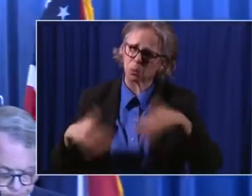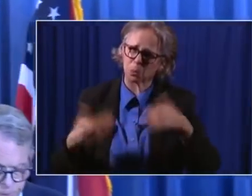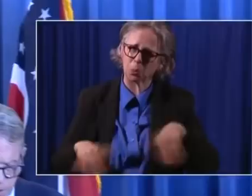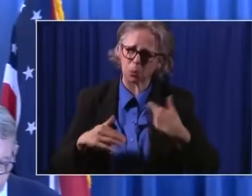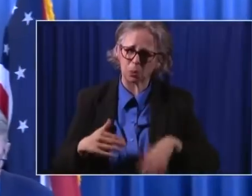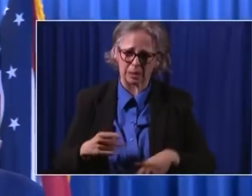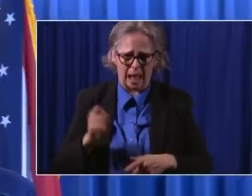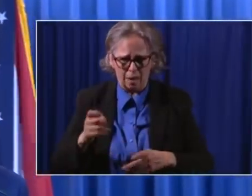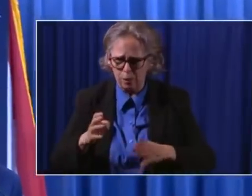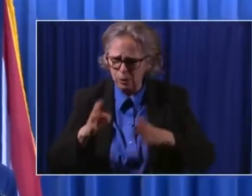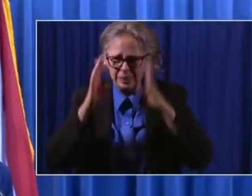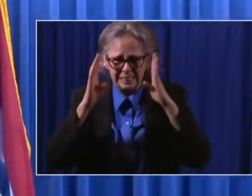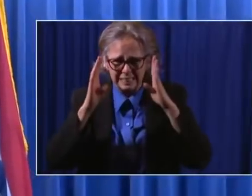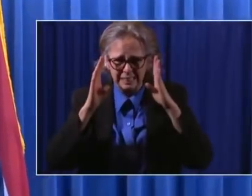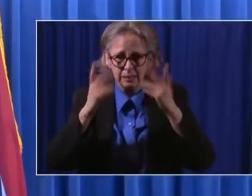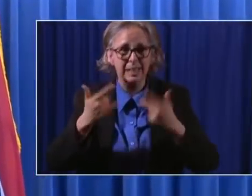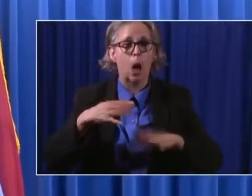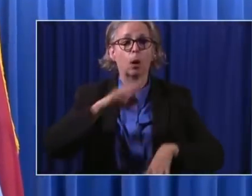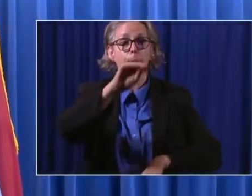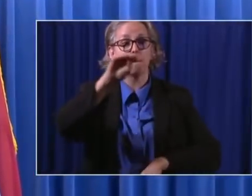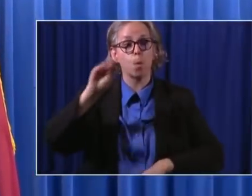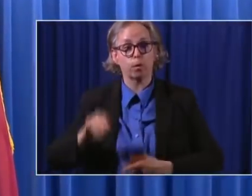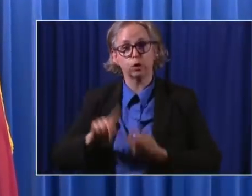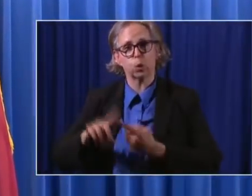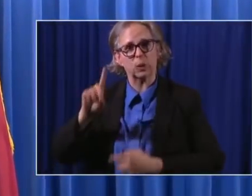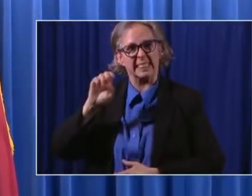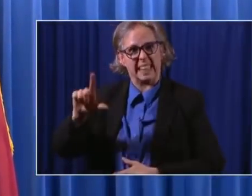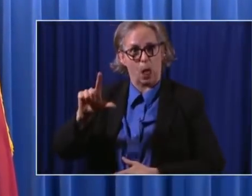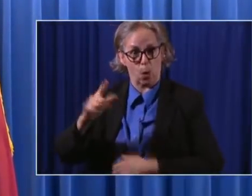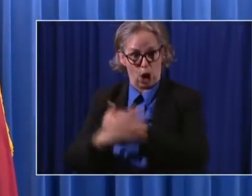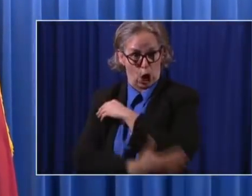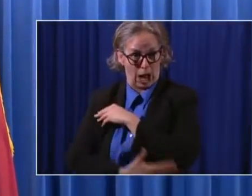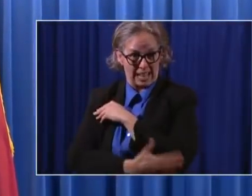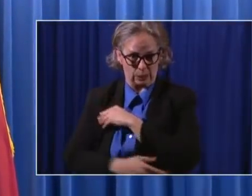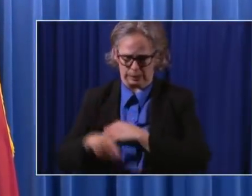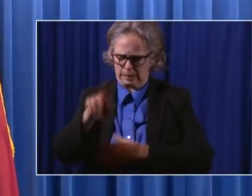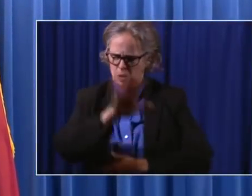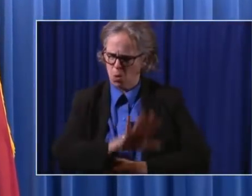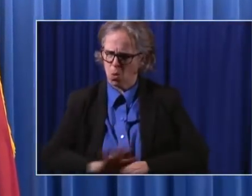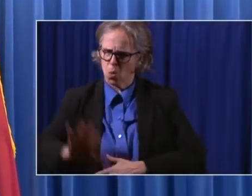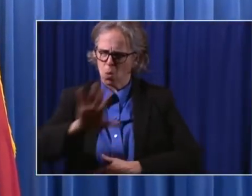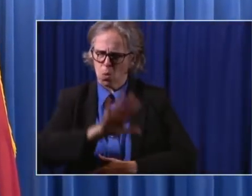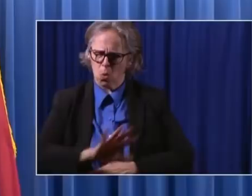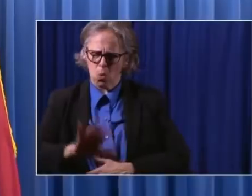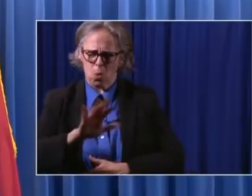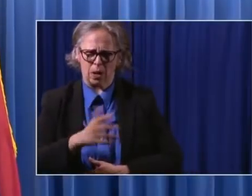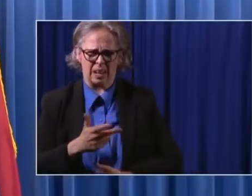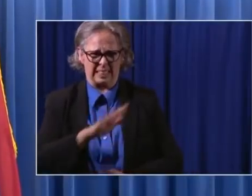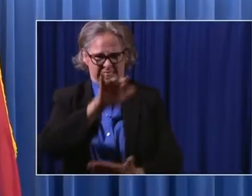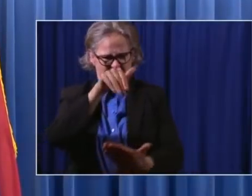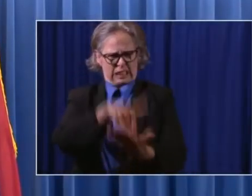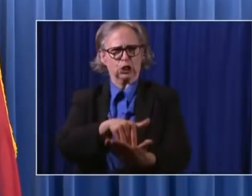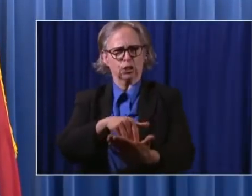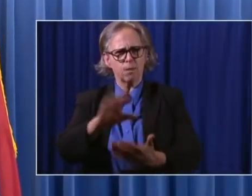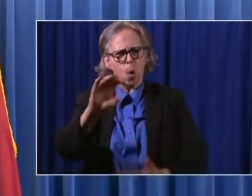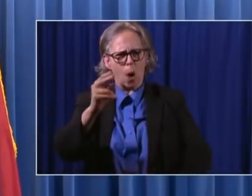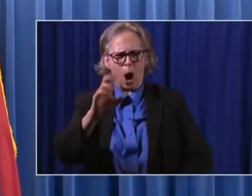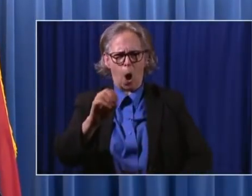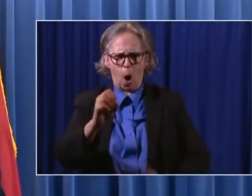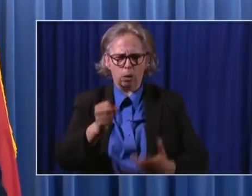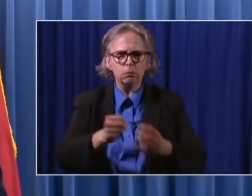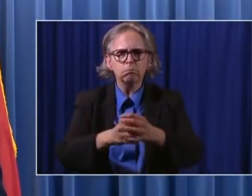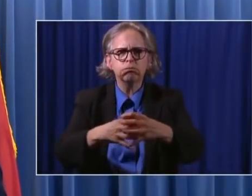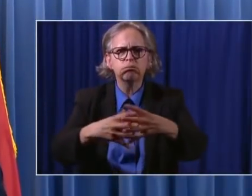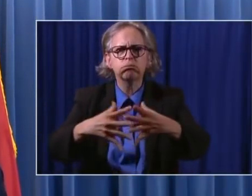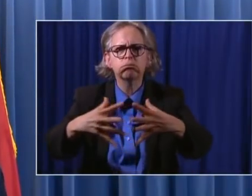County. We're seeing a surge of cases. Delaware County in central Ohio. Delaware